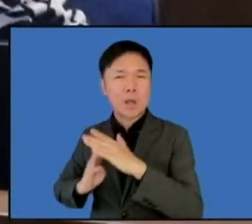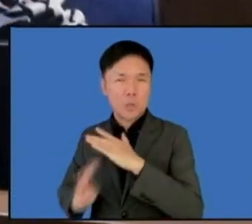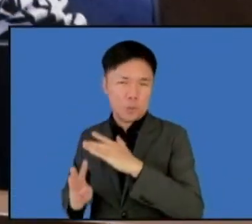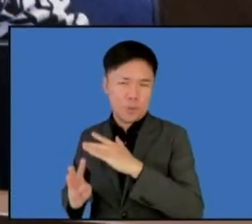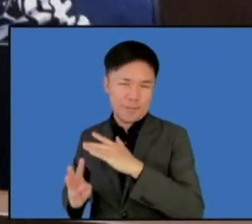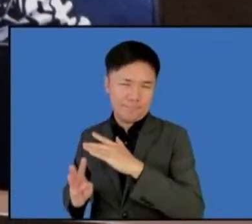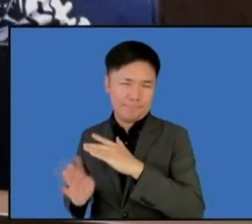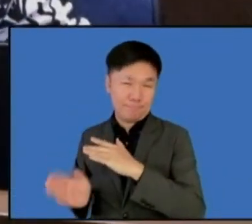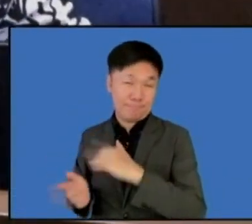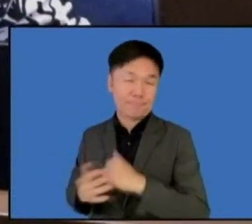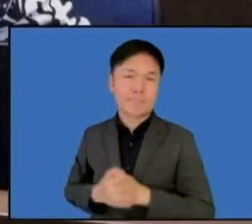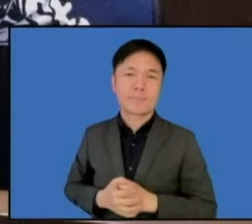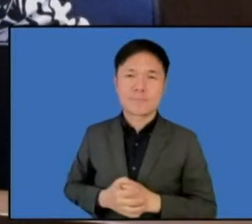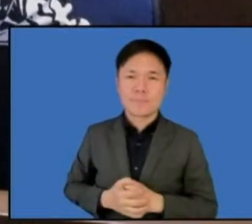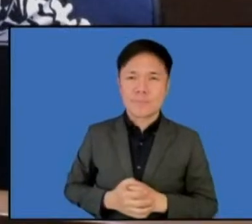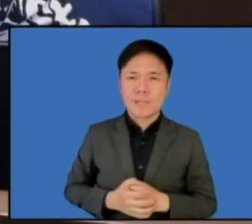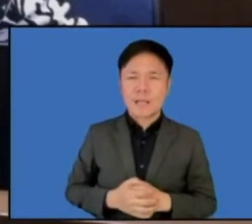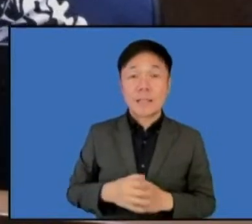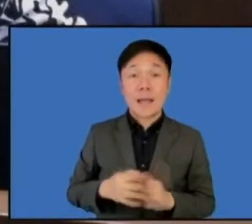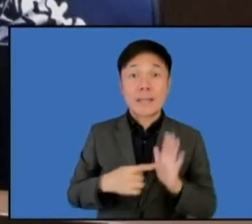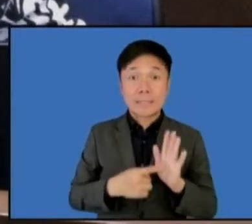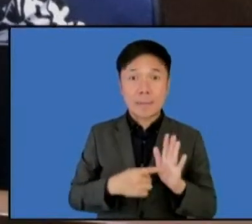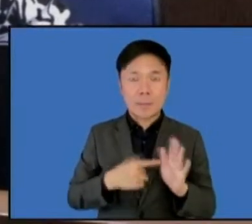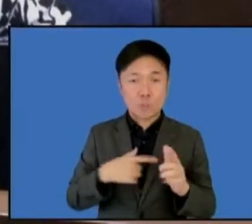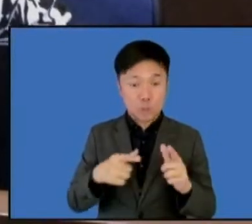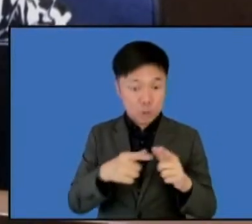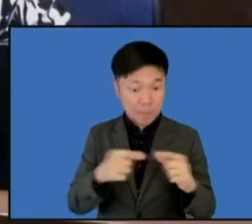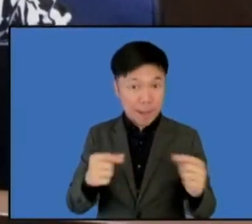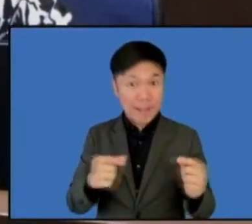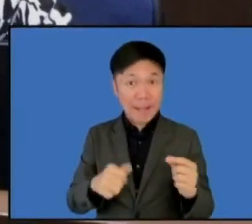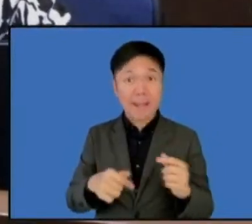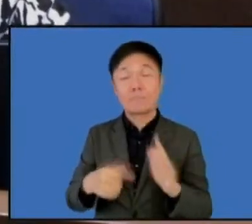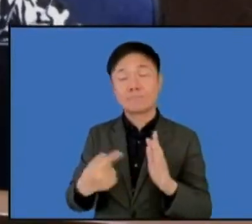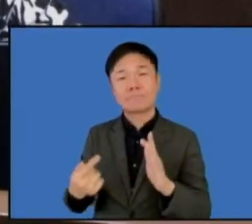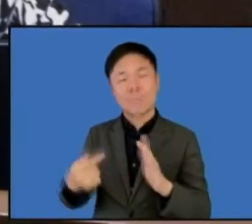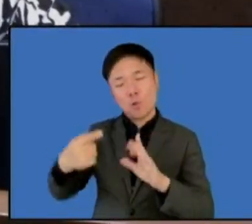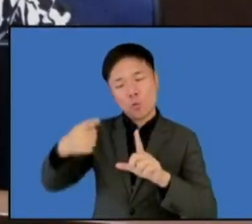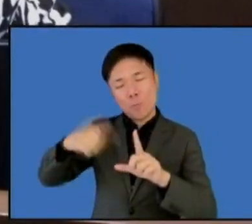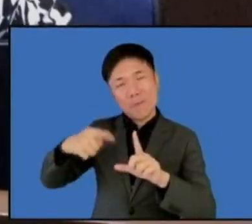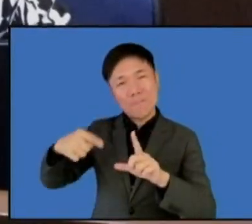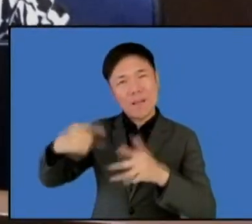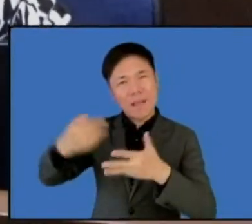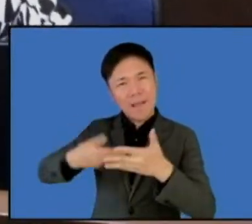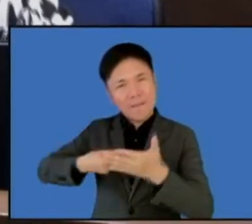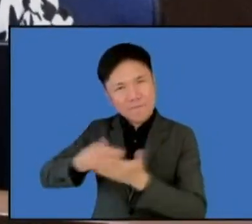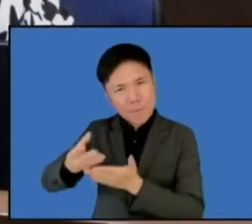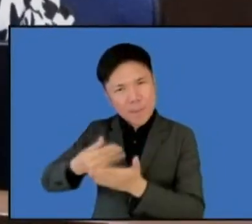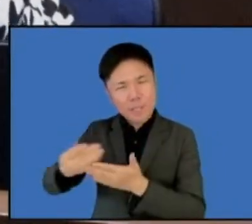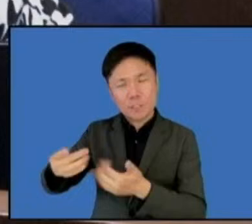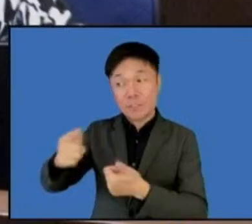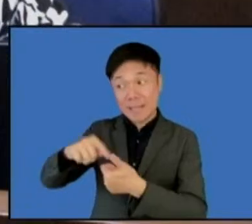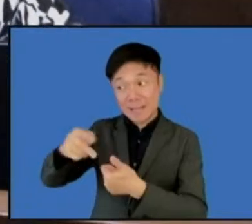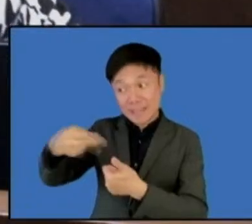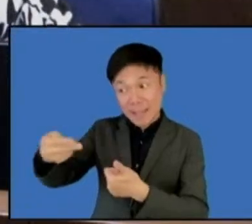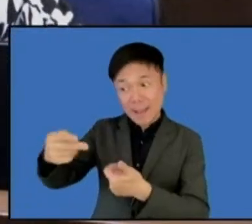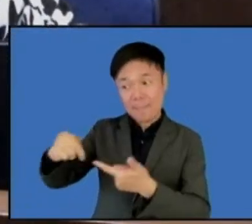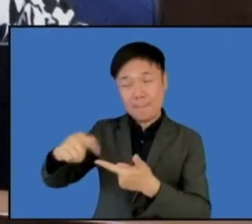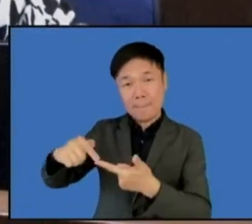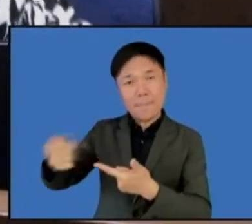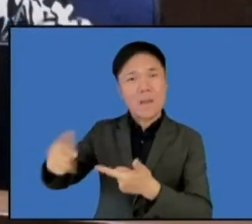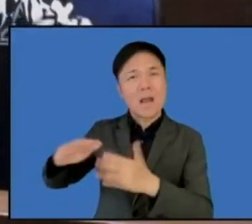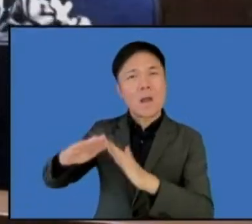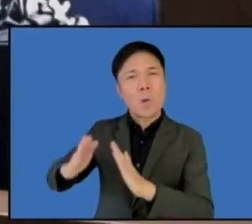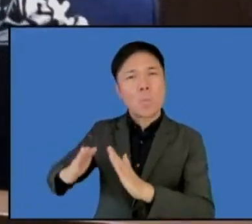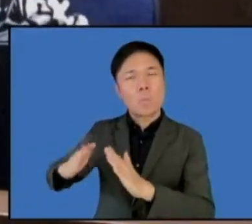in Japan, we are trying to put nationality or status residence information in the existing